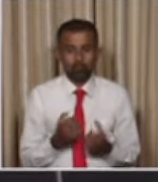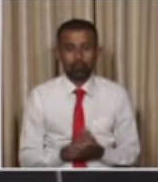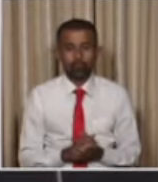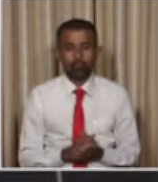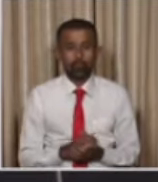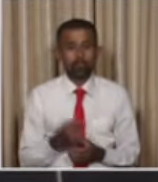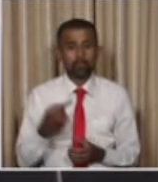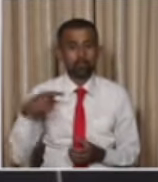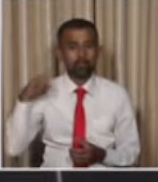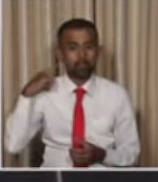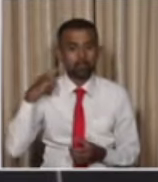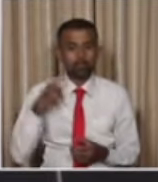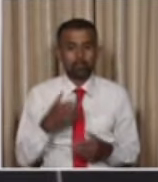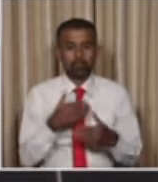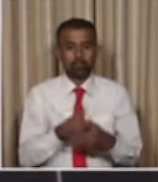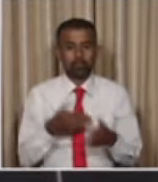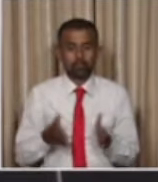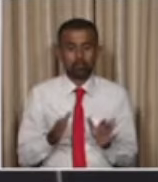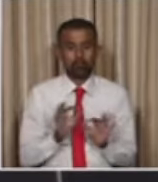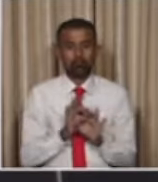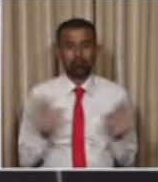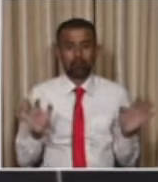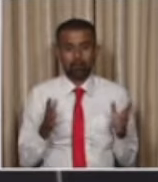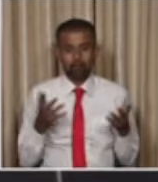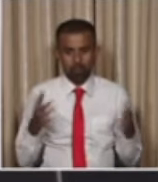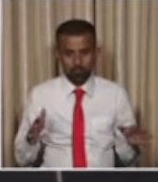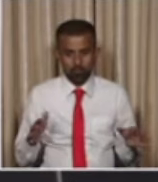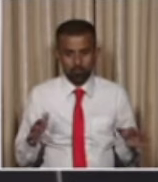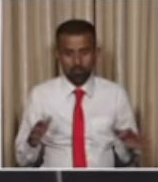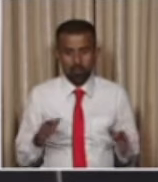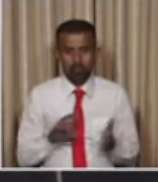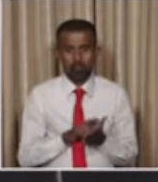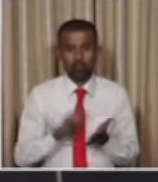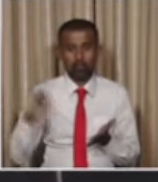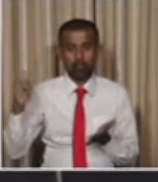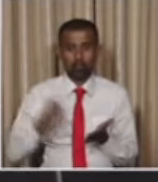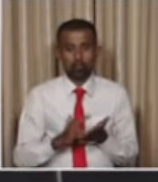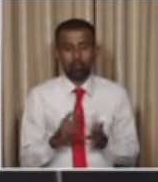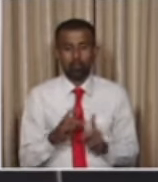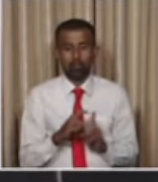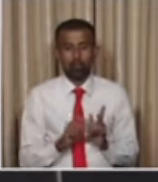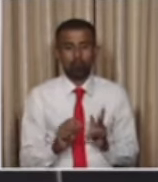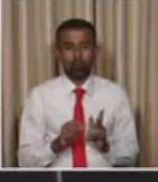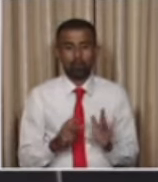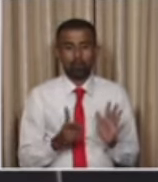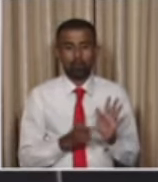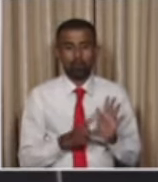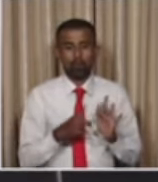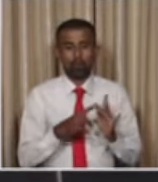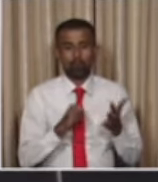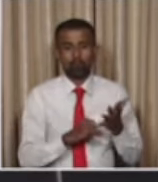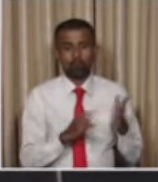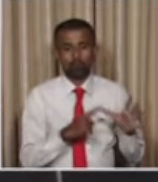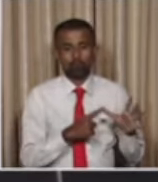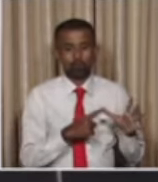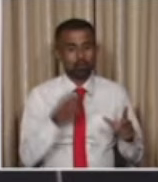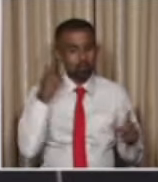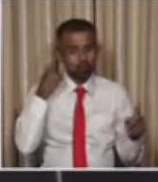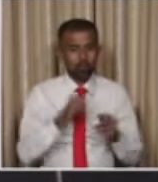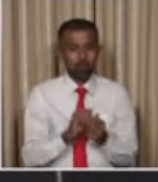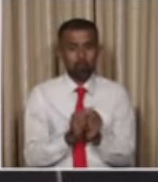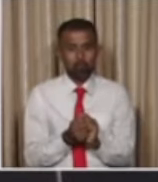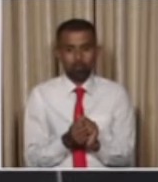saying that they are reverting back to the Immigration Department handling the visas. That is well and good, but there is no cancellation of